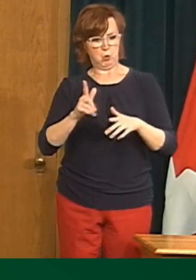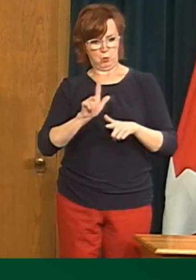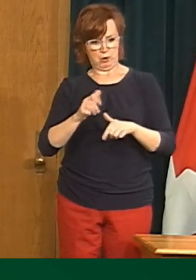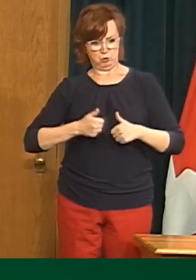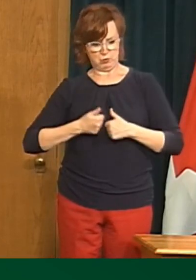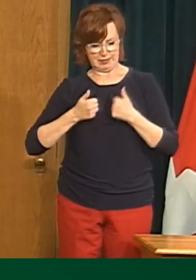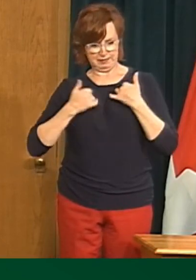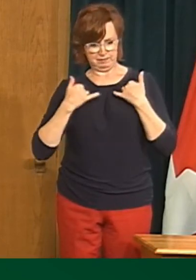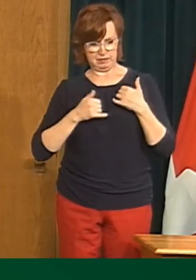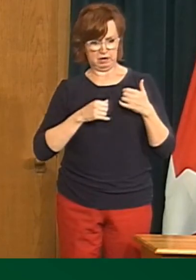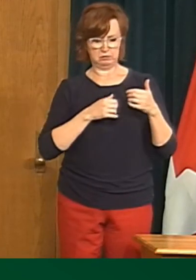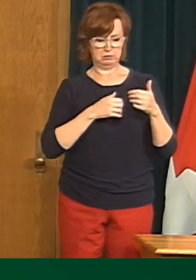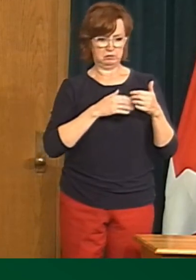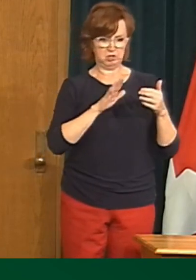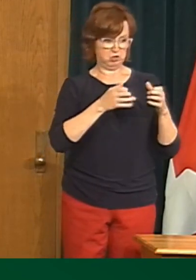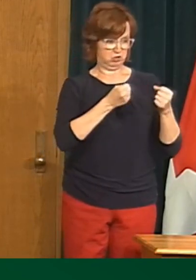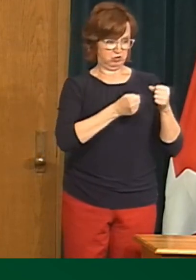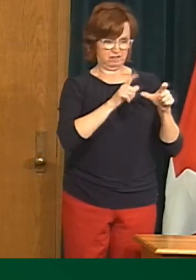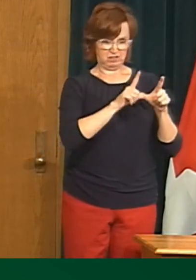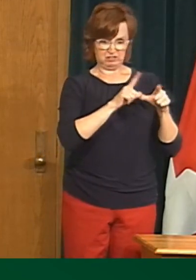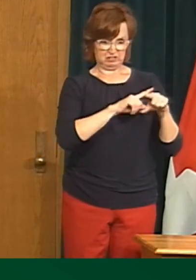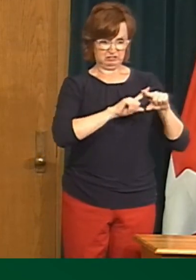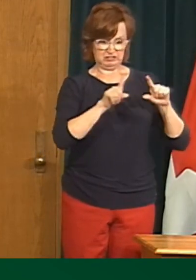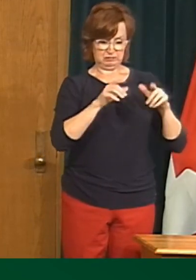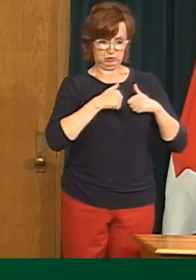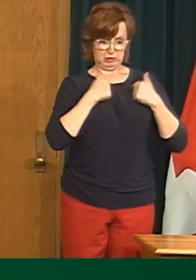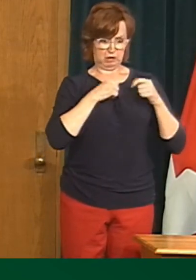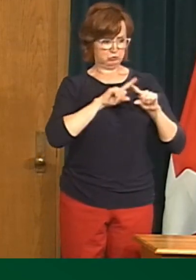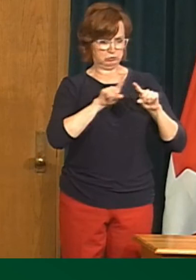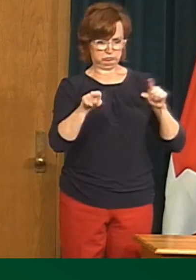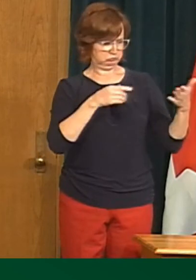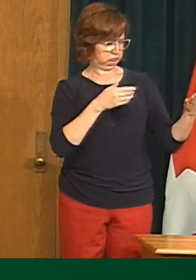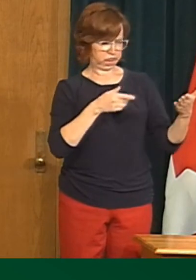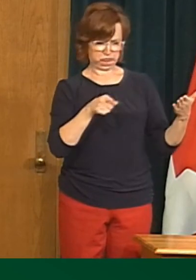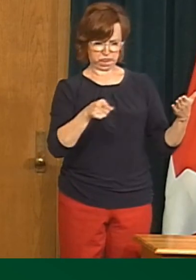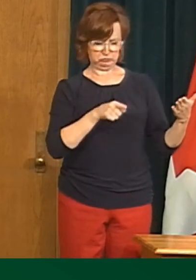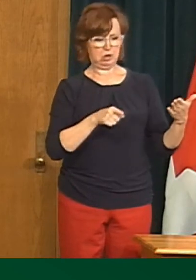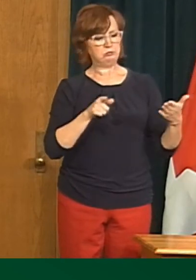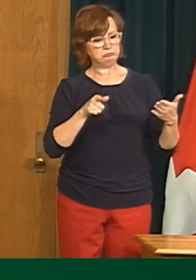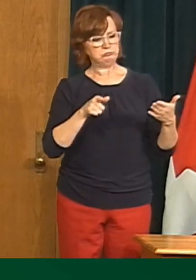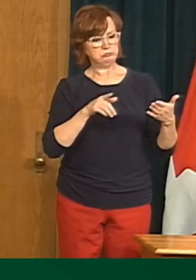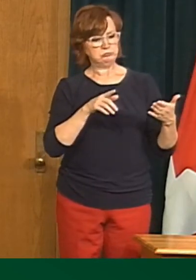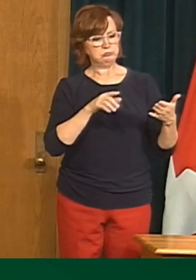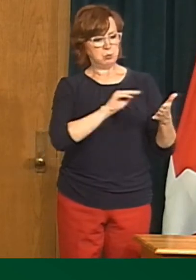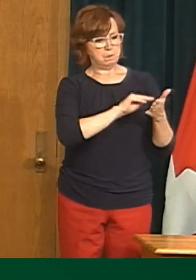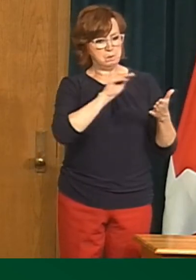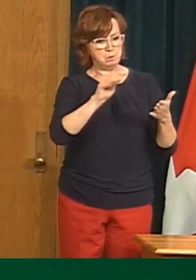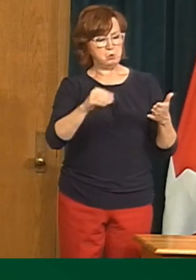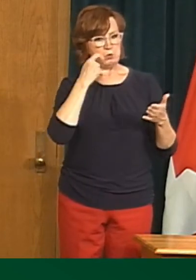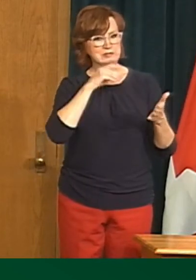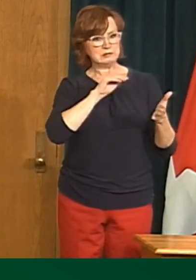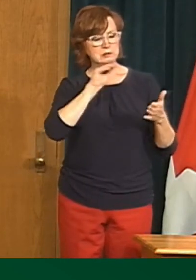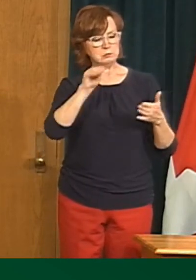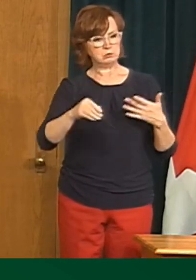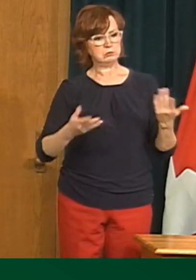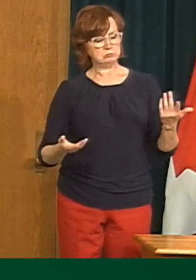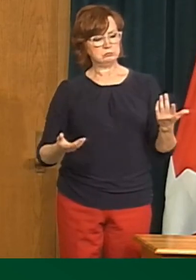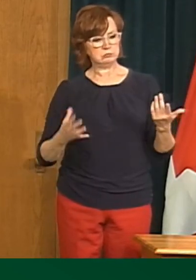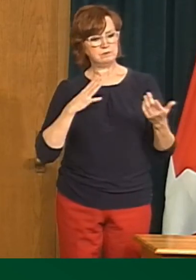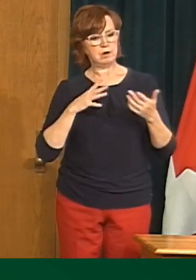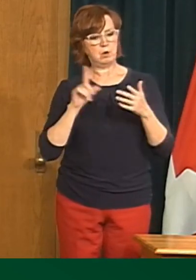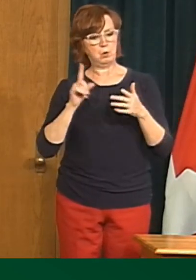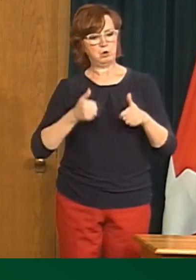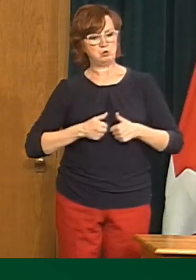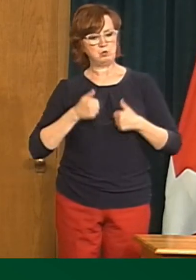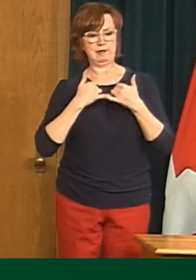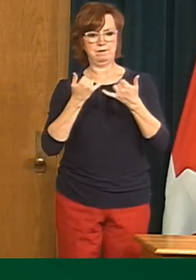the standards around reporting cases, recognizing that people acquire disease, not necessarily in this province, but